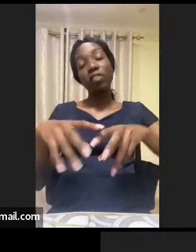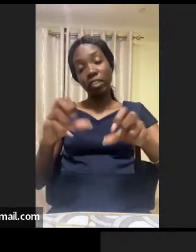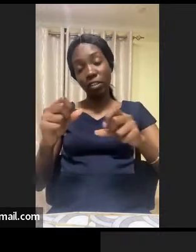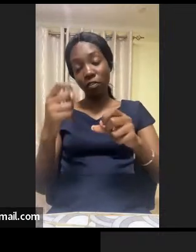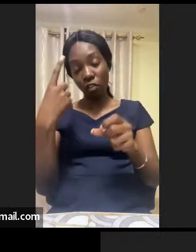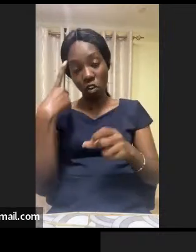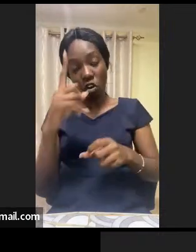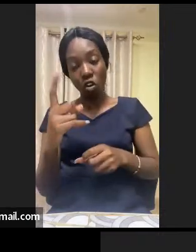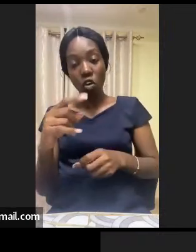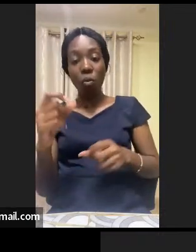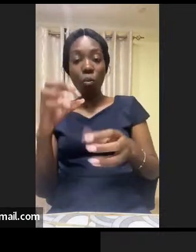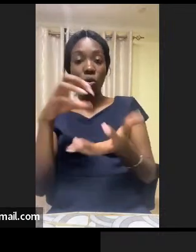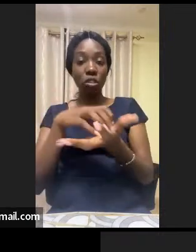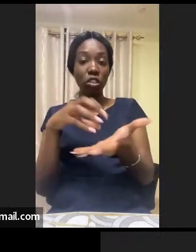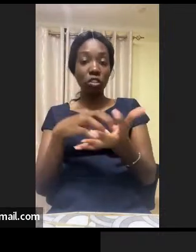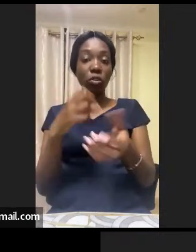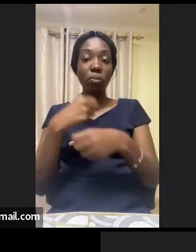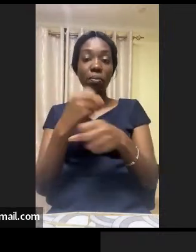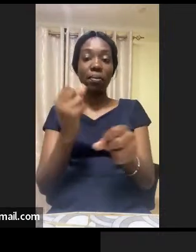better place. Asanteni sana.